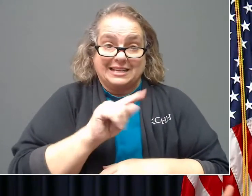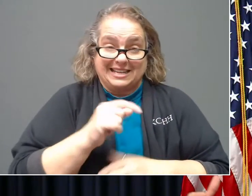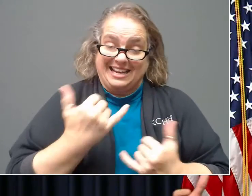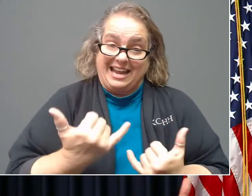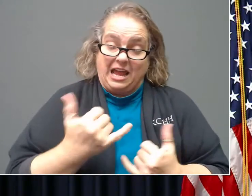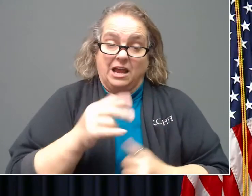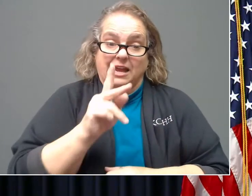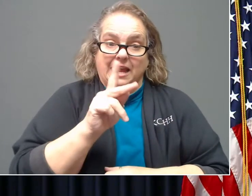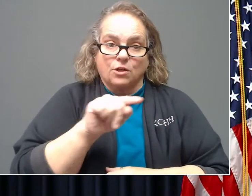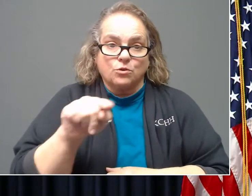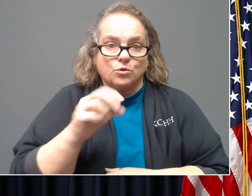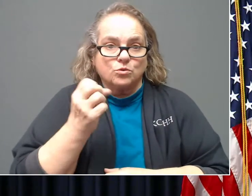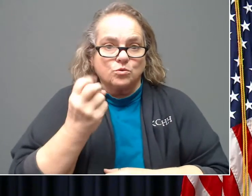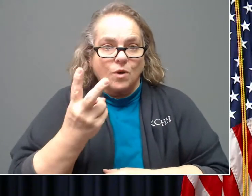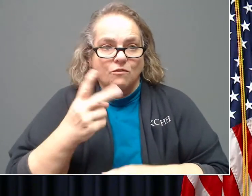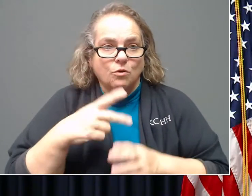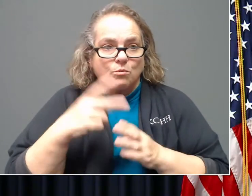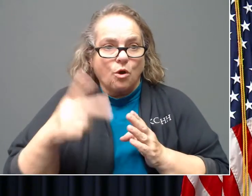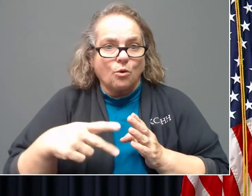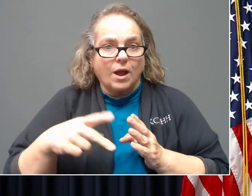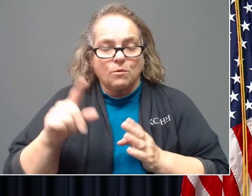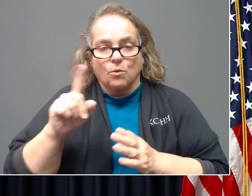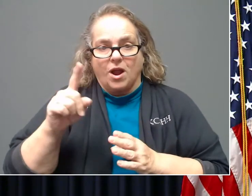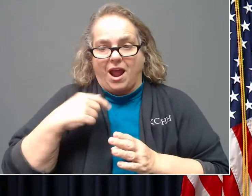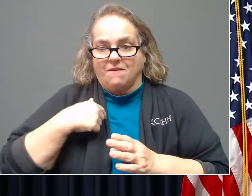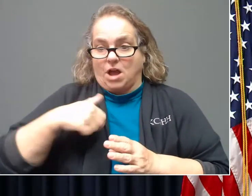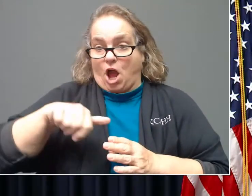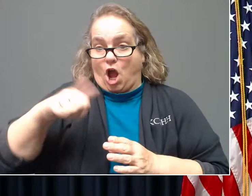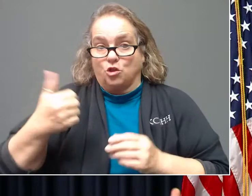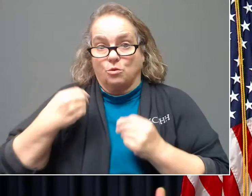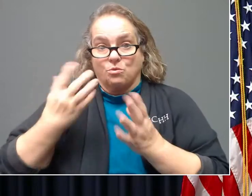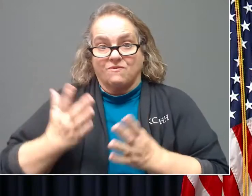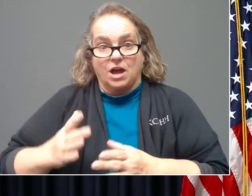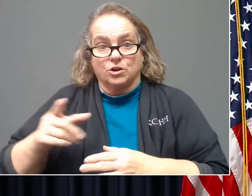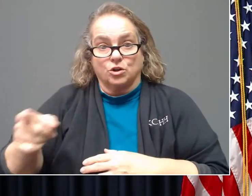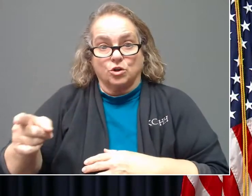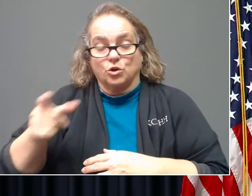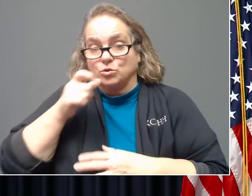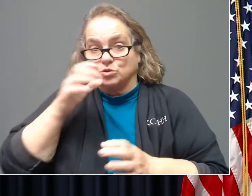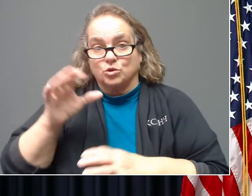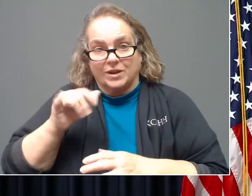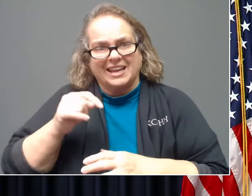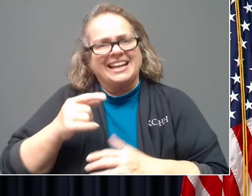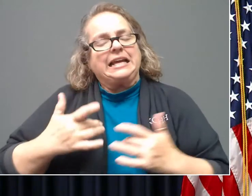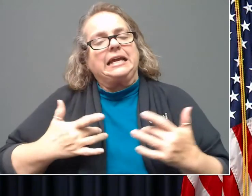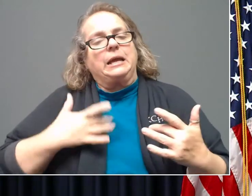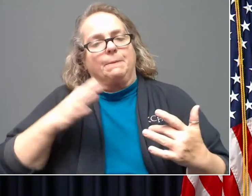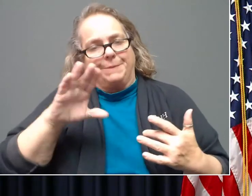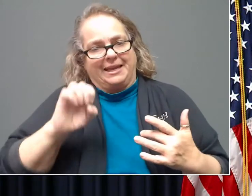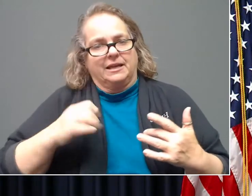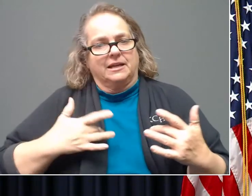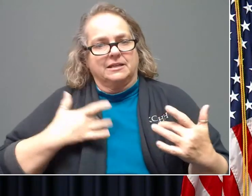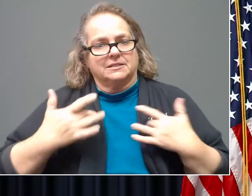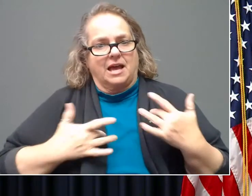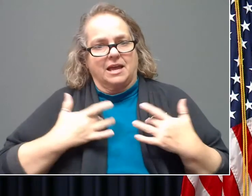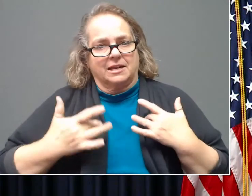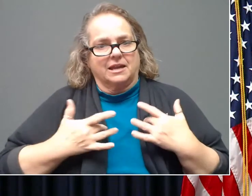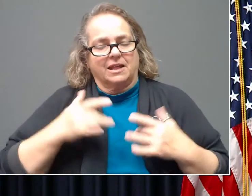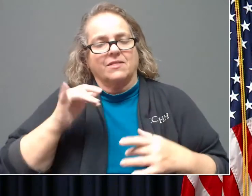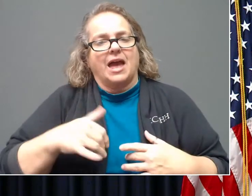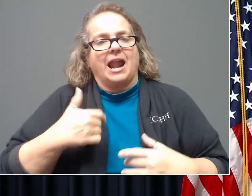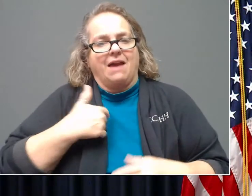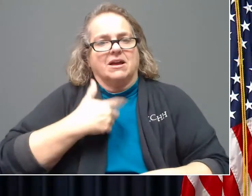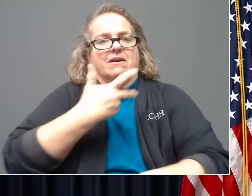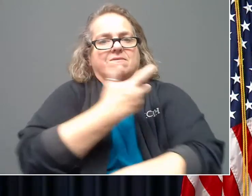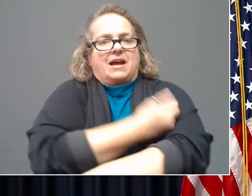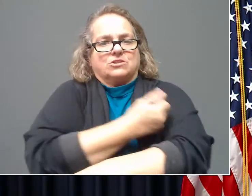is another provider in your region that's doing it, I hope you're excited that there are vaccines going in people's